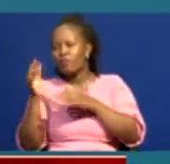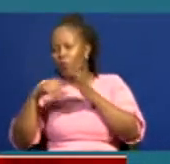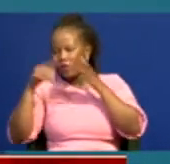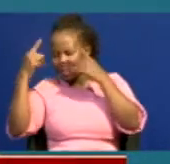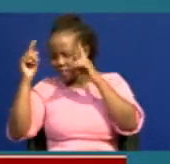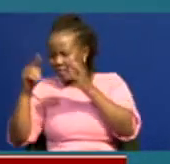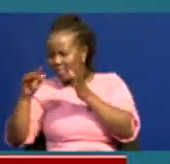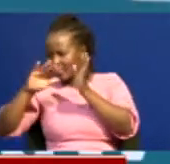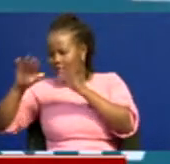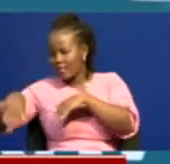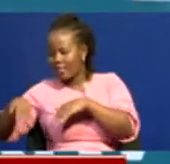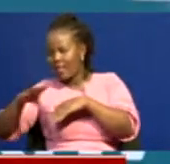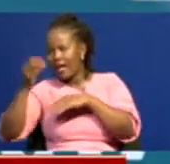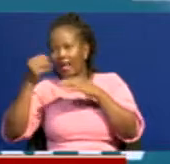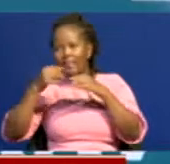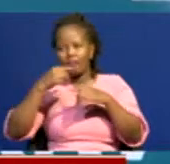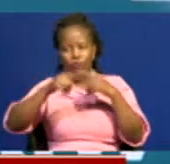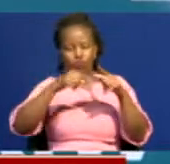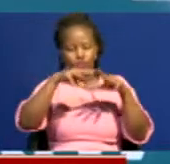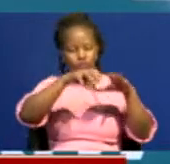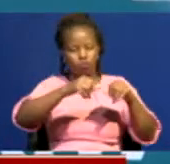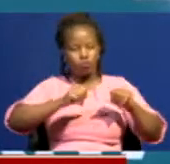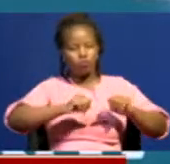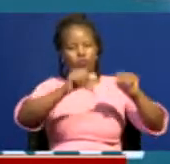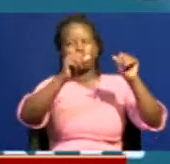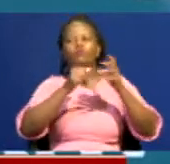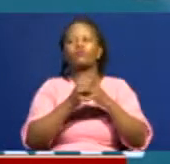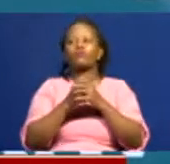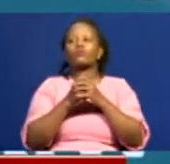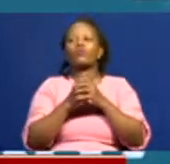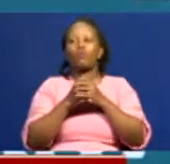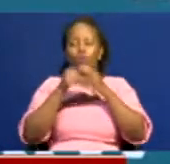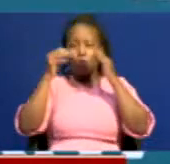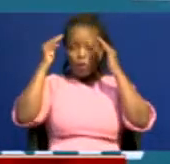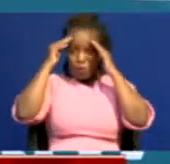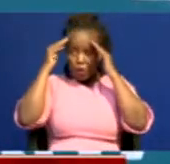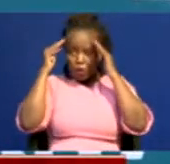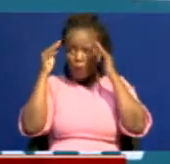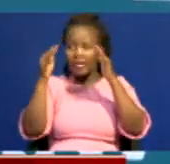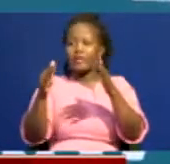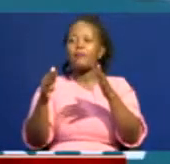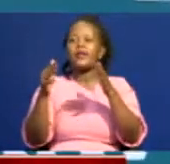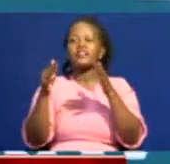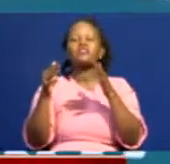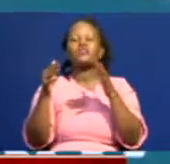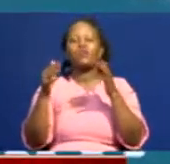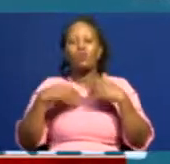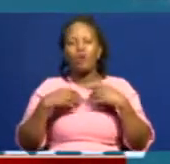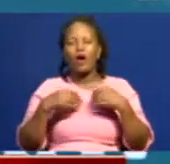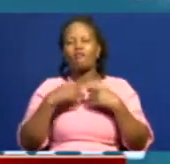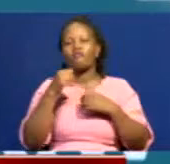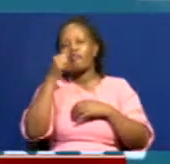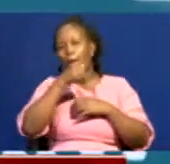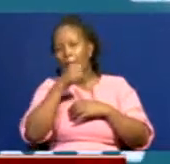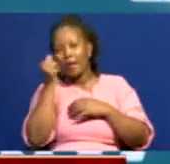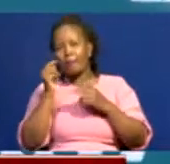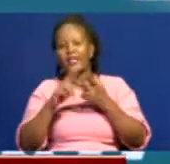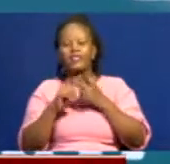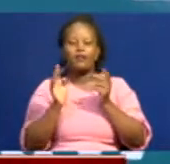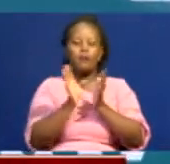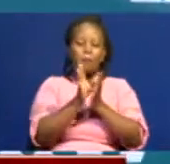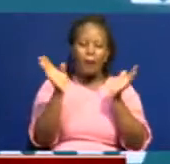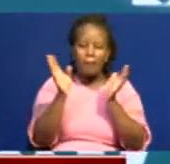works, we build on it. The commitment to innovation across public, private, research and